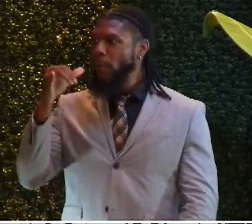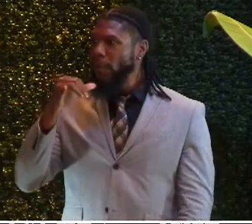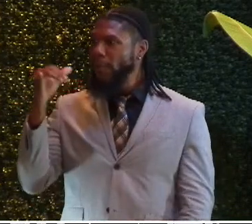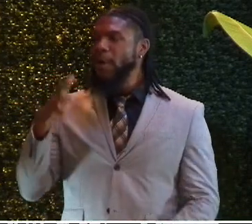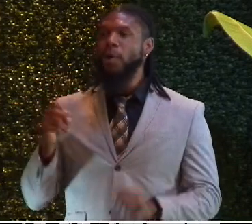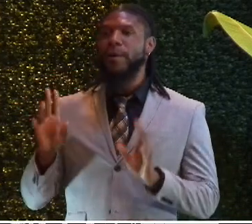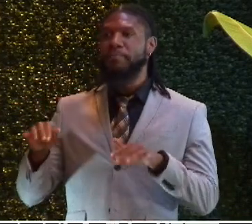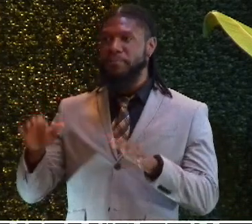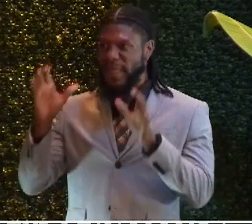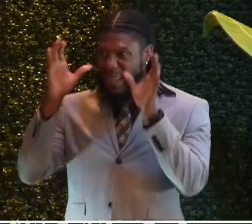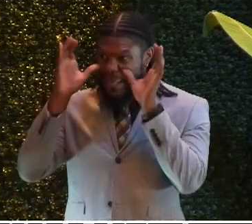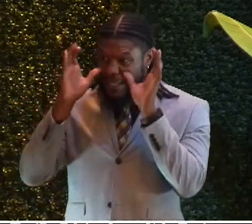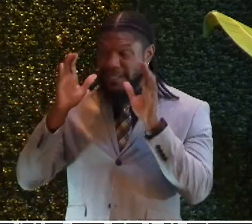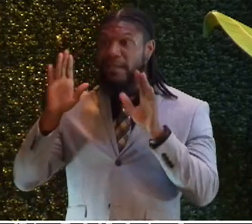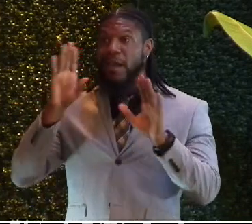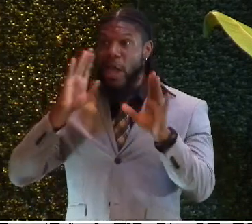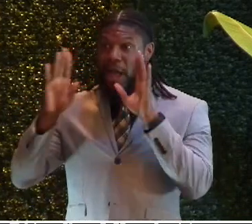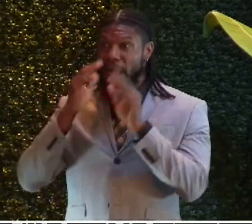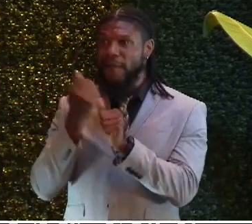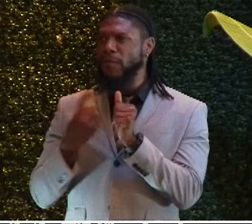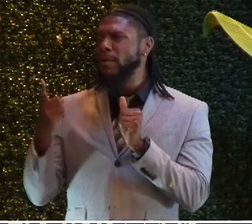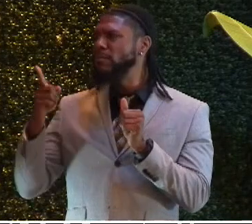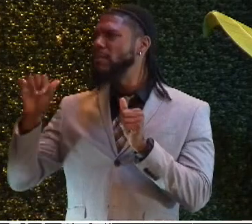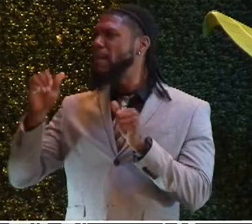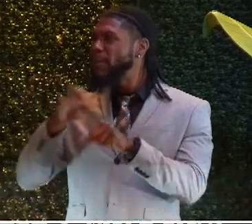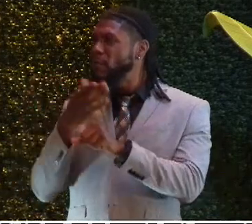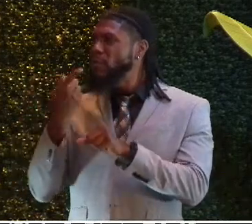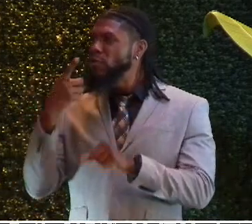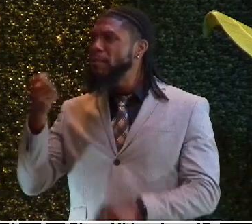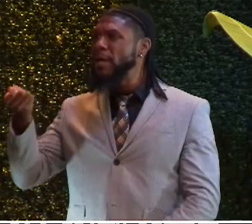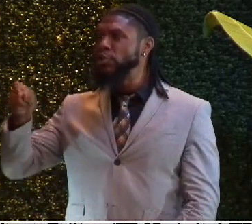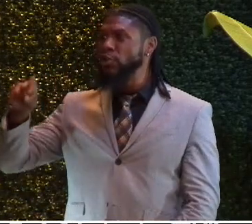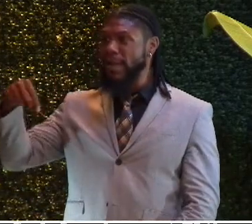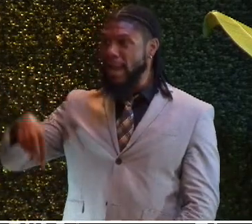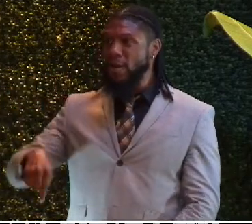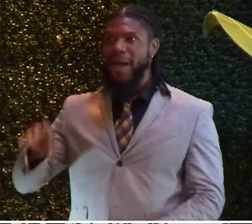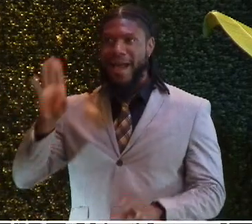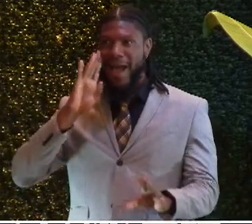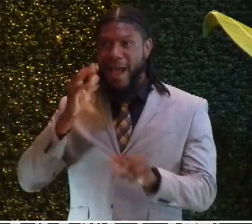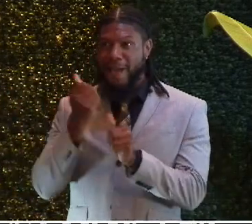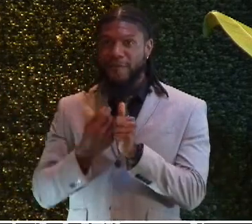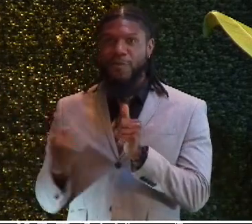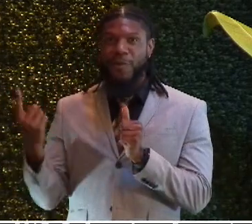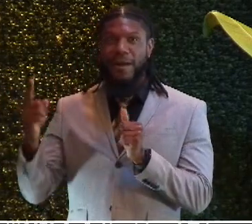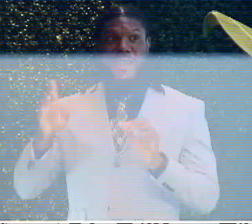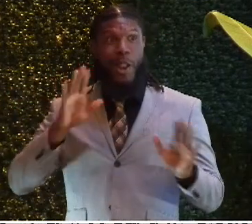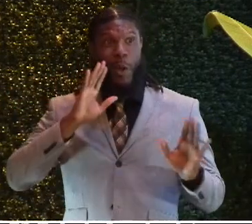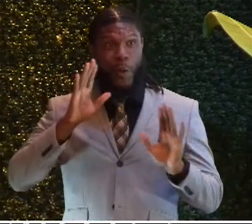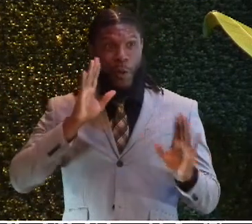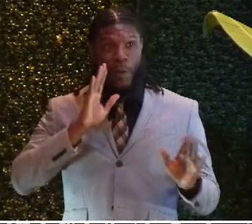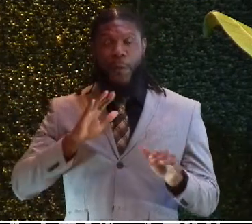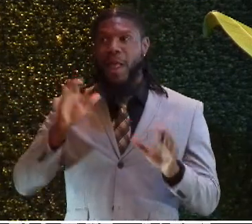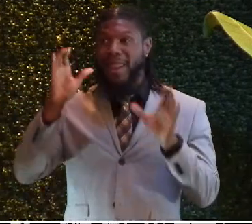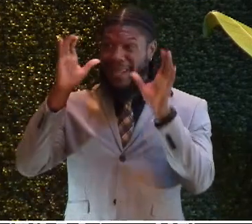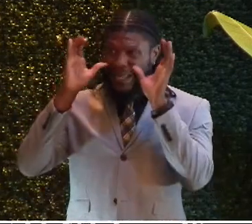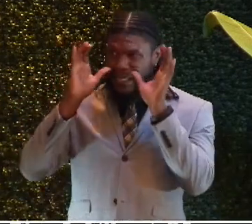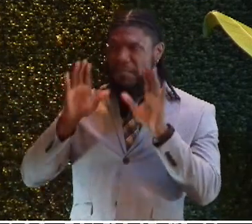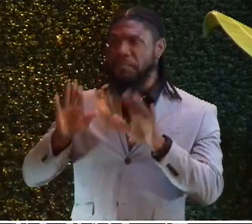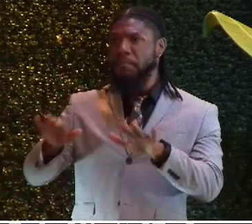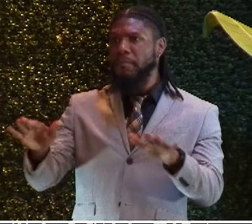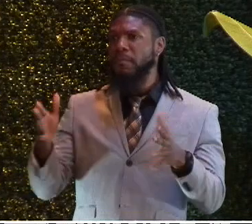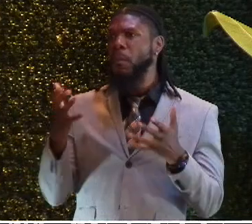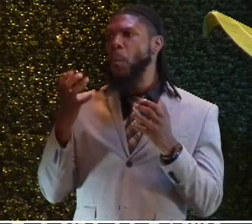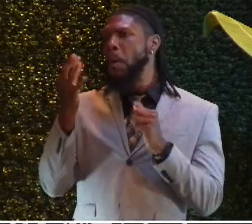listen, hey, everybody. Okay, turn it down. Turn it down. Hi, everyone. So listen, I just want to give